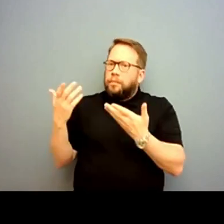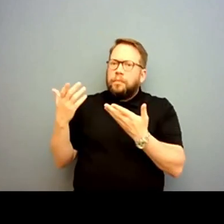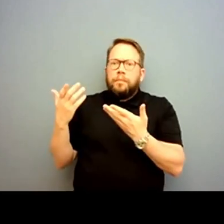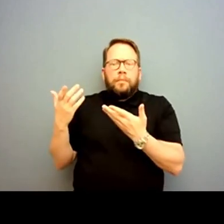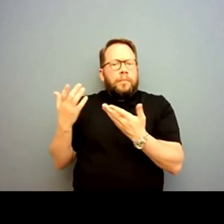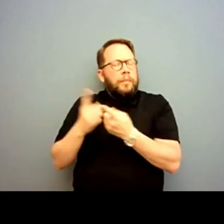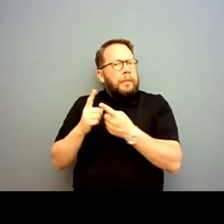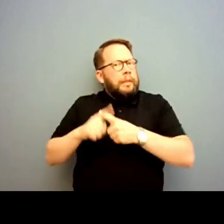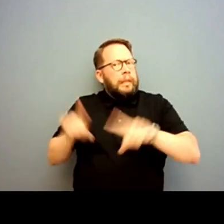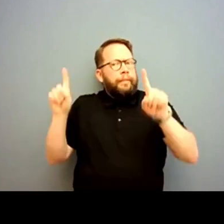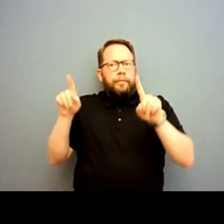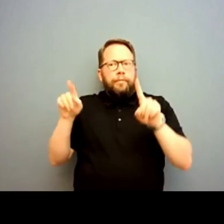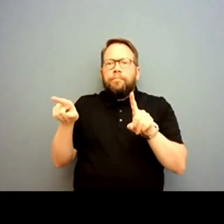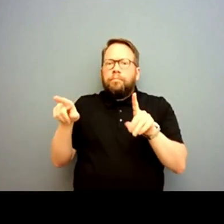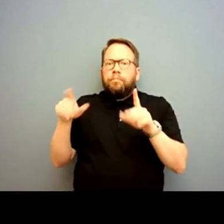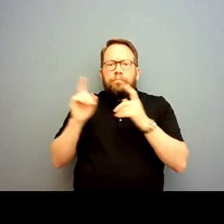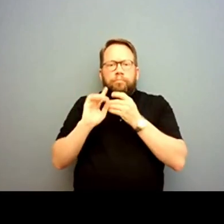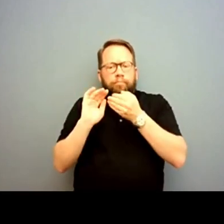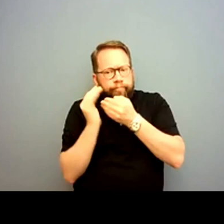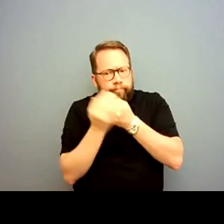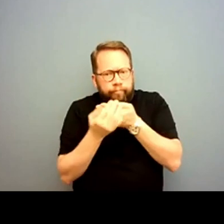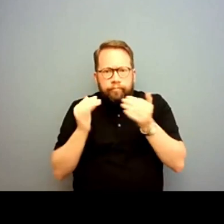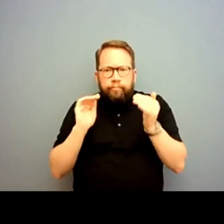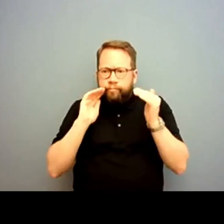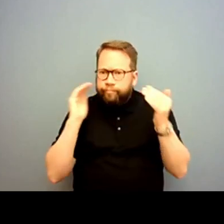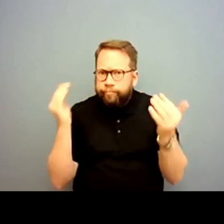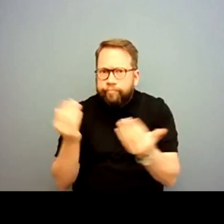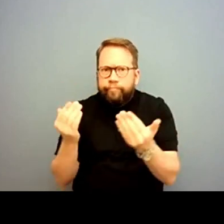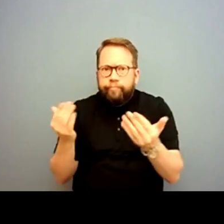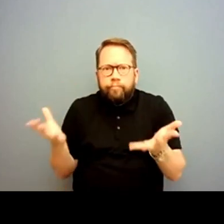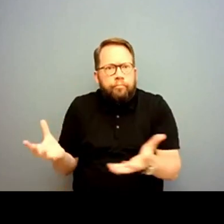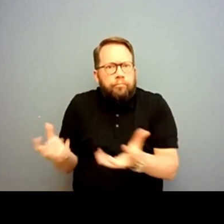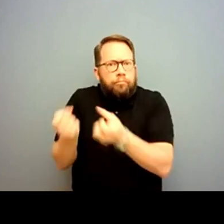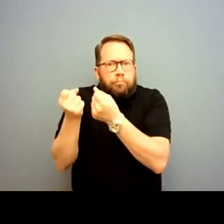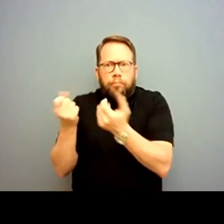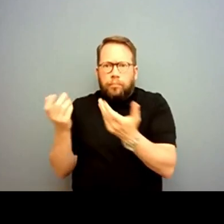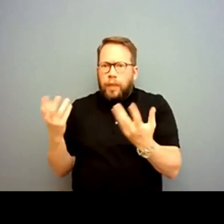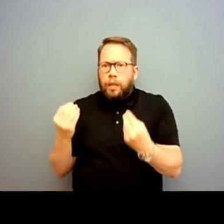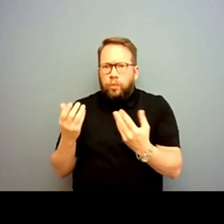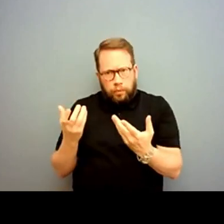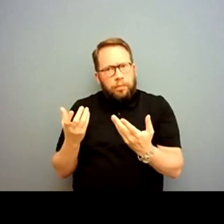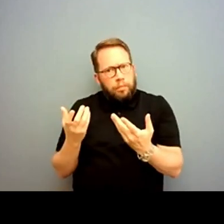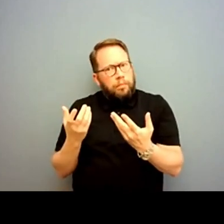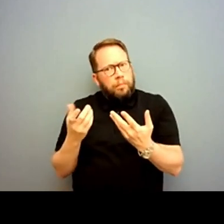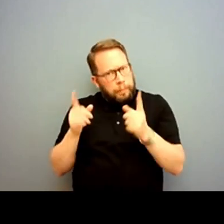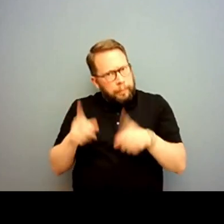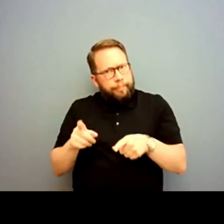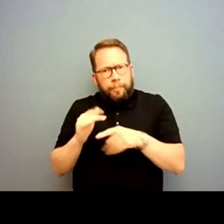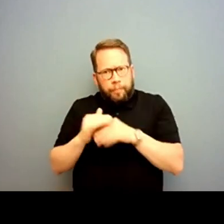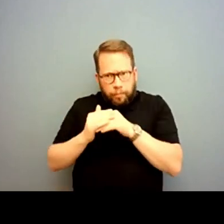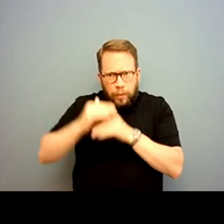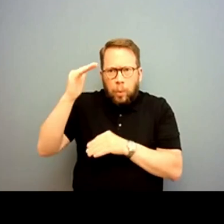behind will be moved forward much faster. I will do so in very close cooperation with